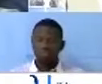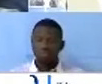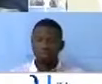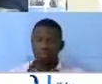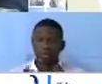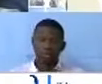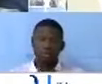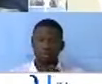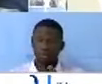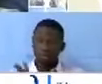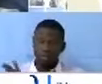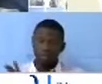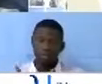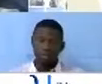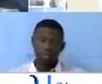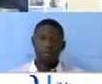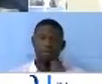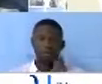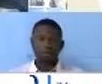But you should recognize them.